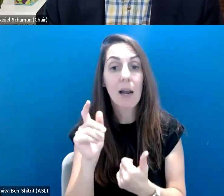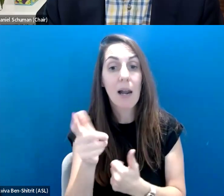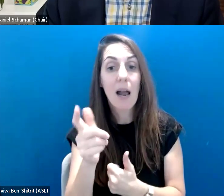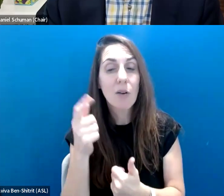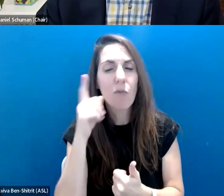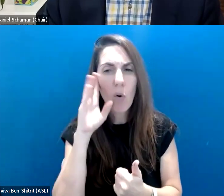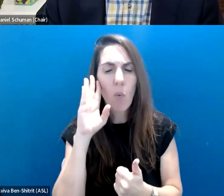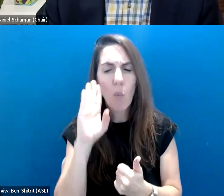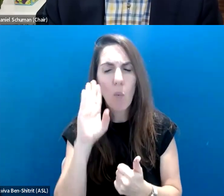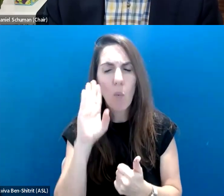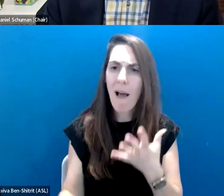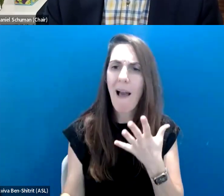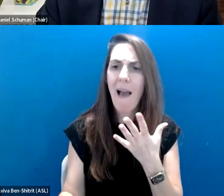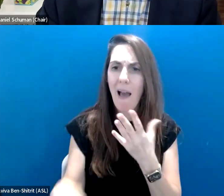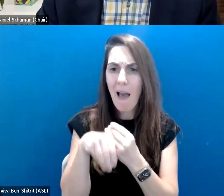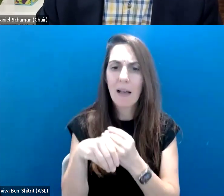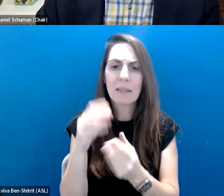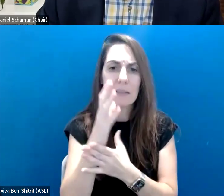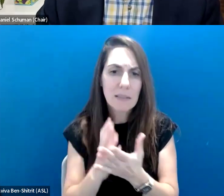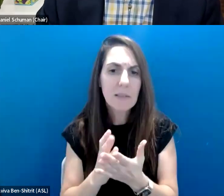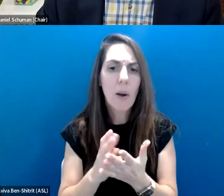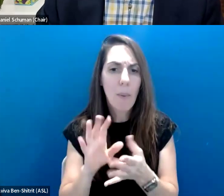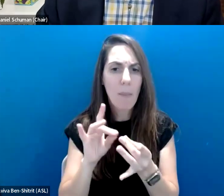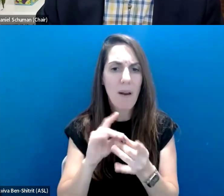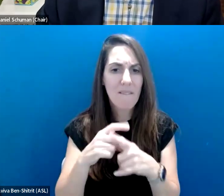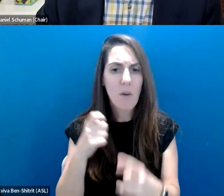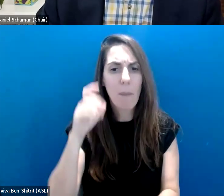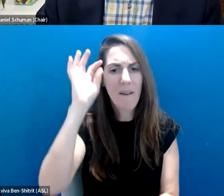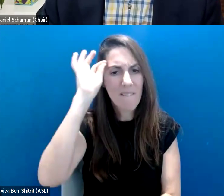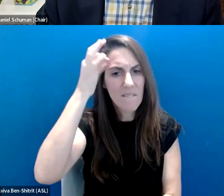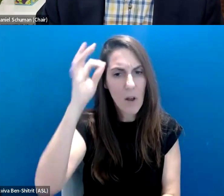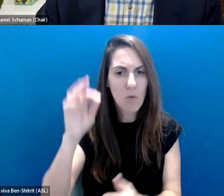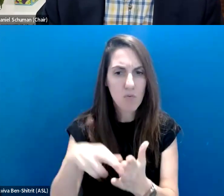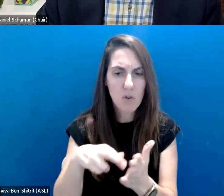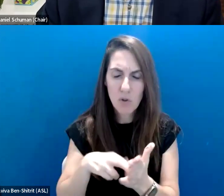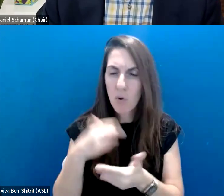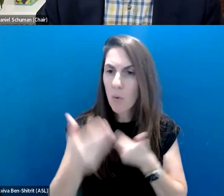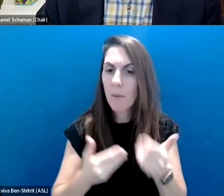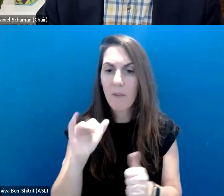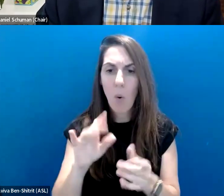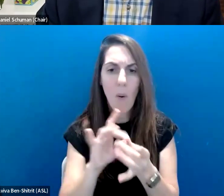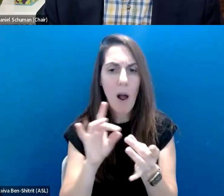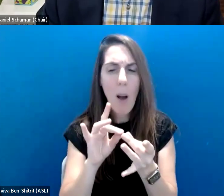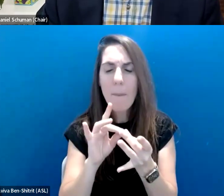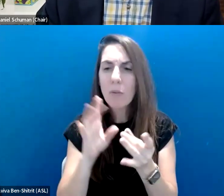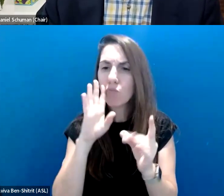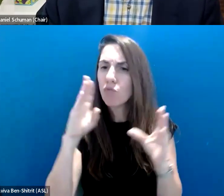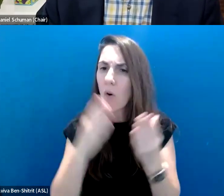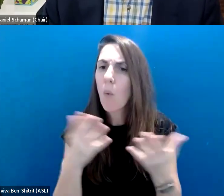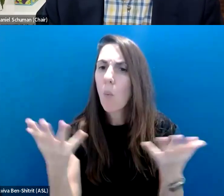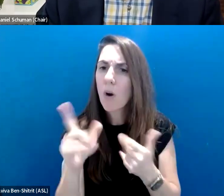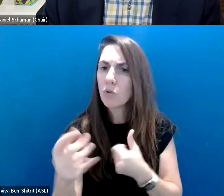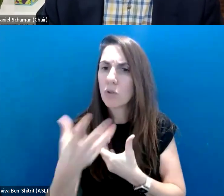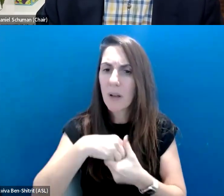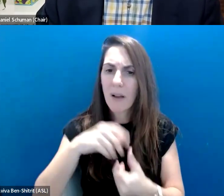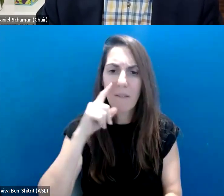total of the comments that were received through the Federal Register process. The comments that were received were focused on what should be included in the